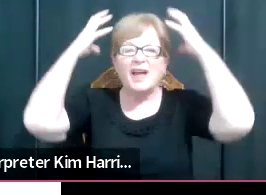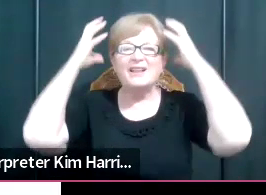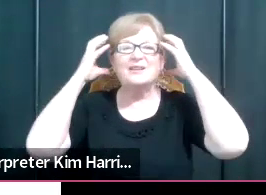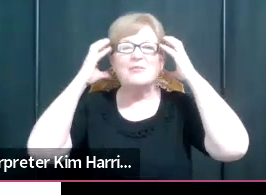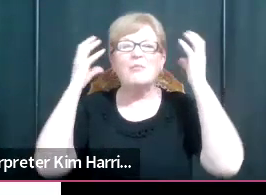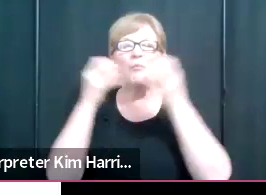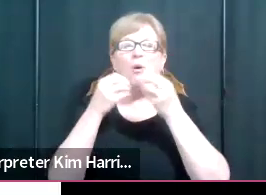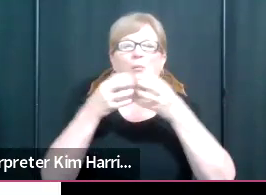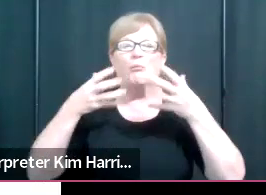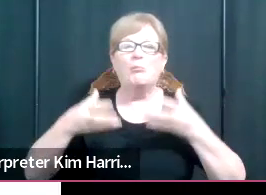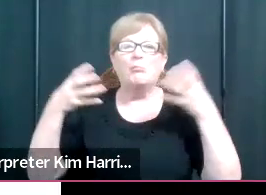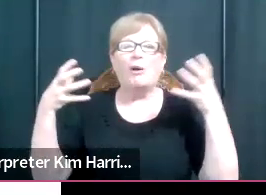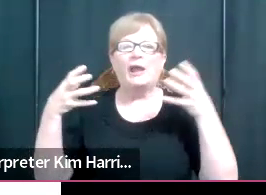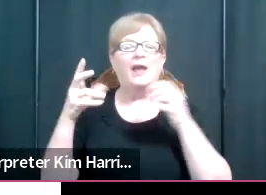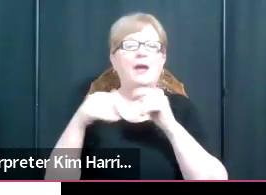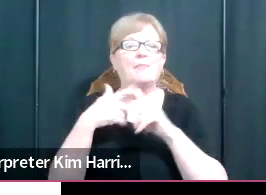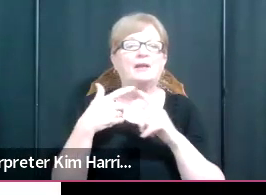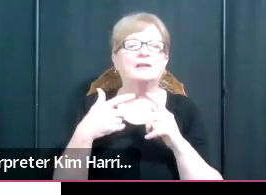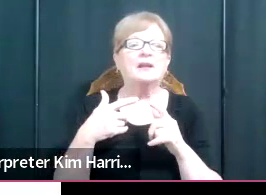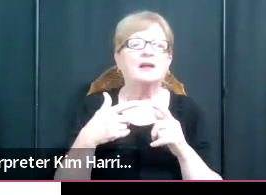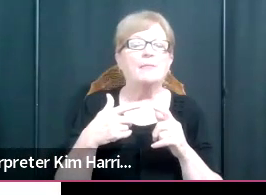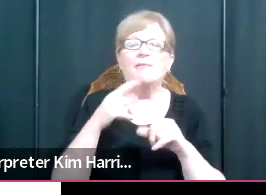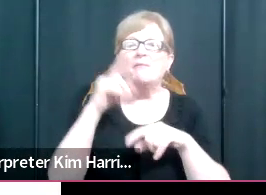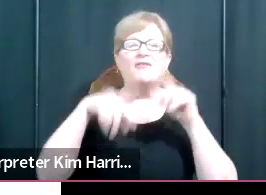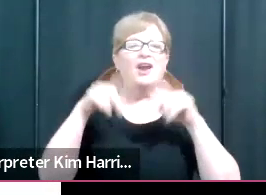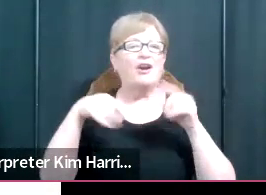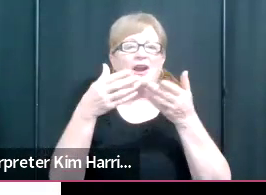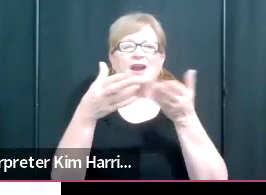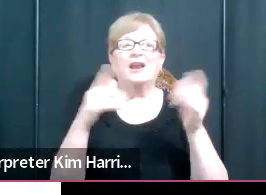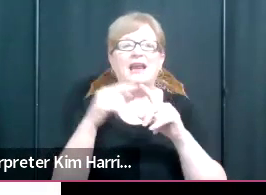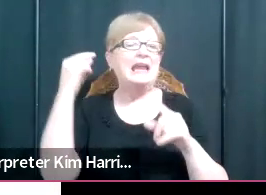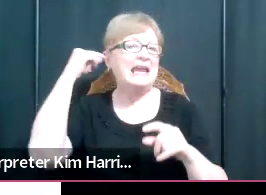And then, of course, we have all of the inner ear options as well.